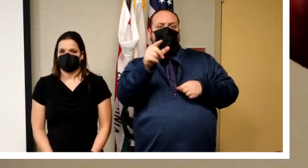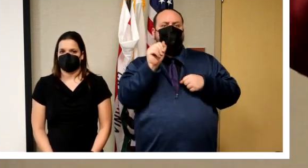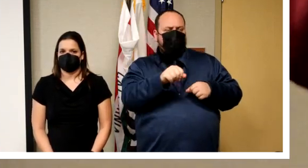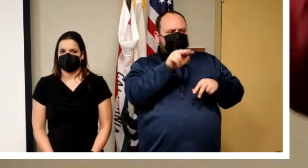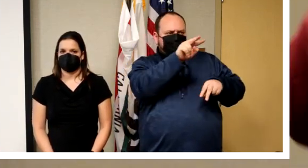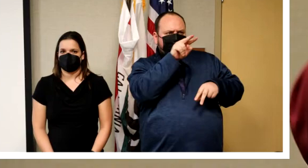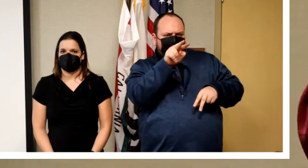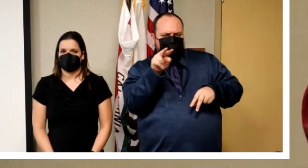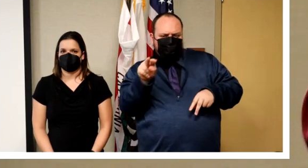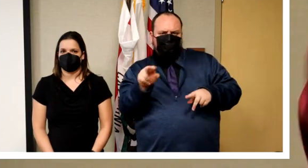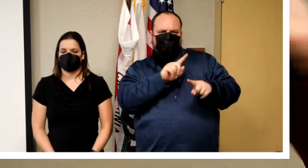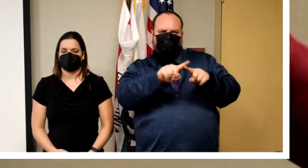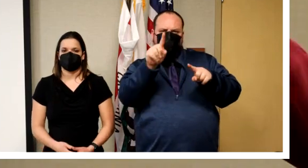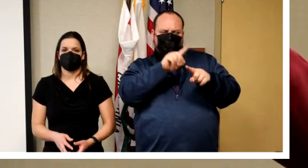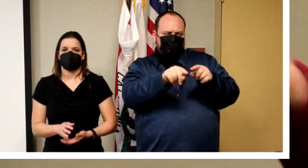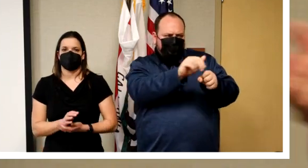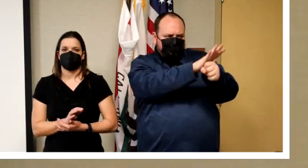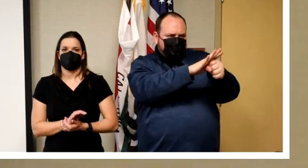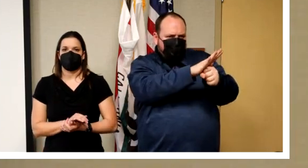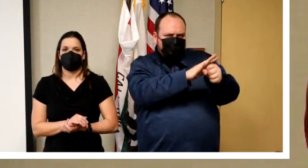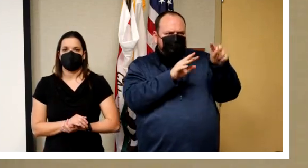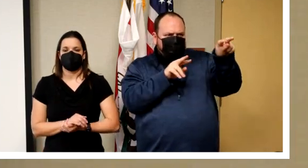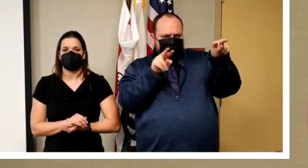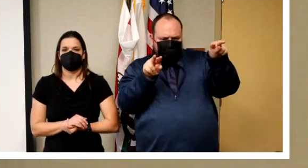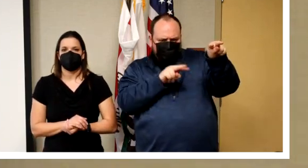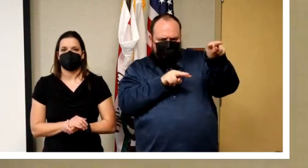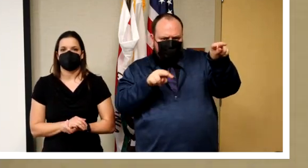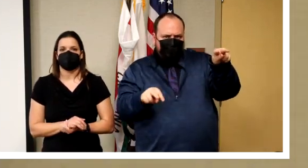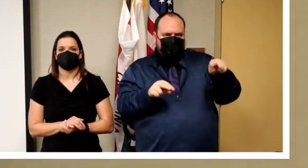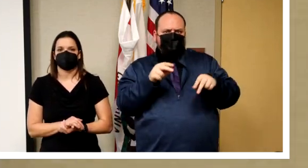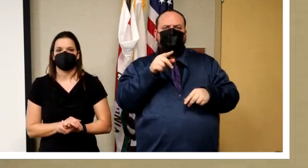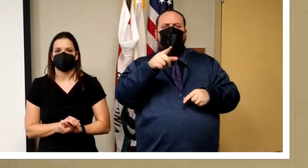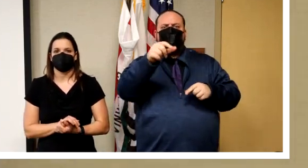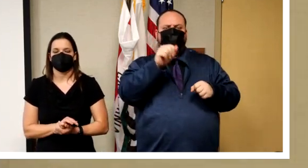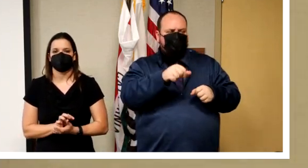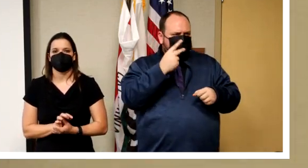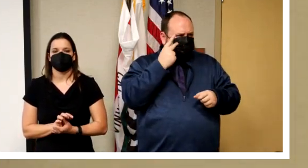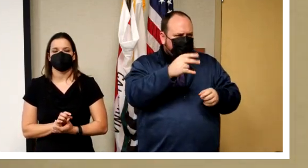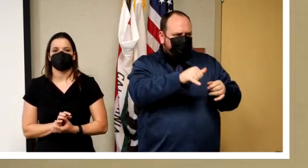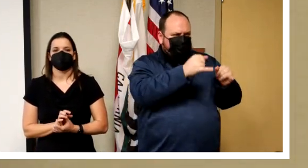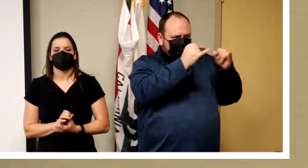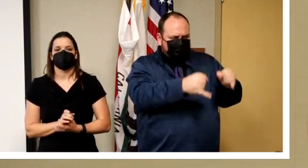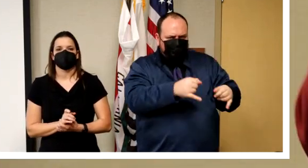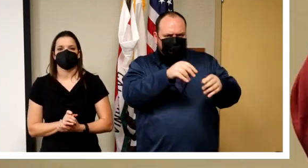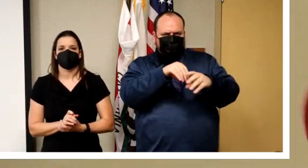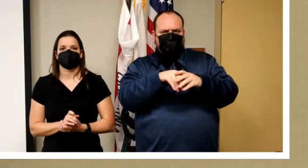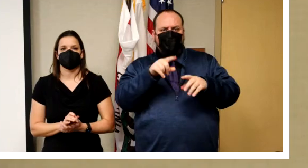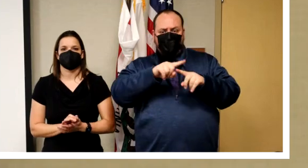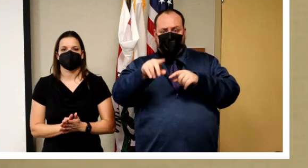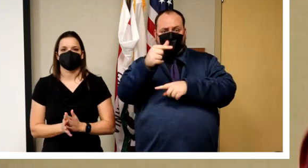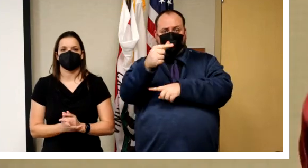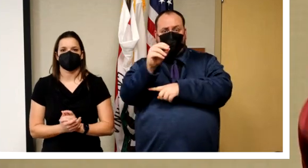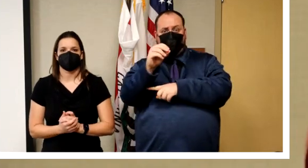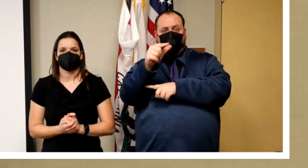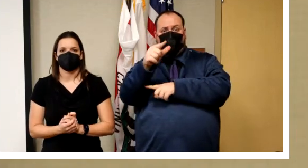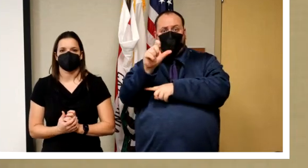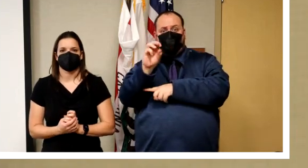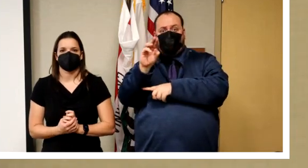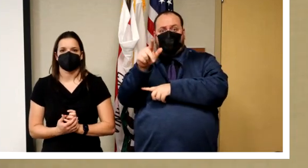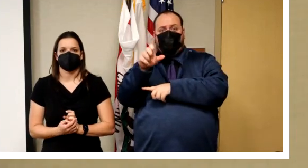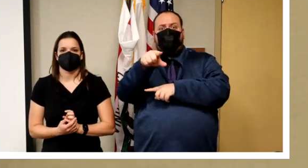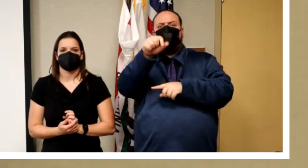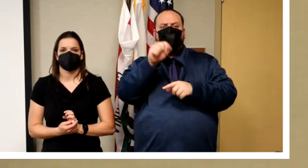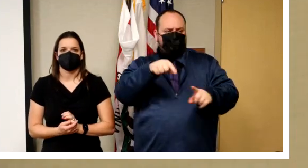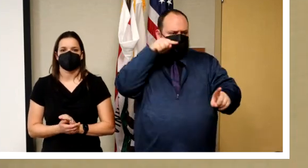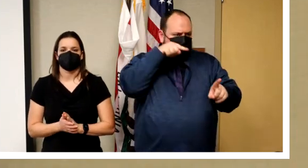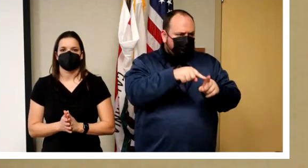individual districts, and then, because PDFs are great, but in the end you can't really focus down on the individual thing. And on Google Maps you can go right down and figure out whether your